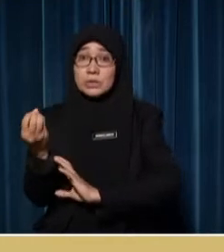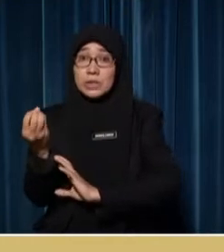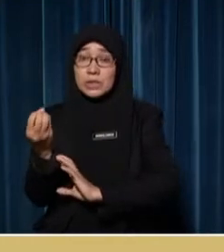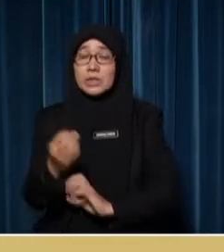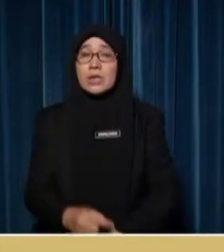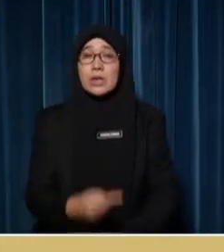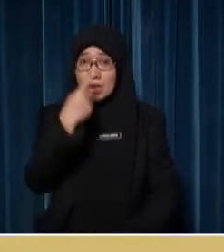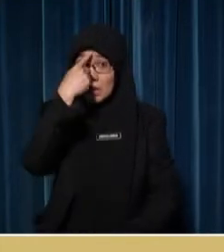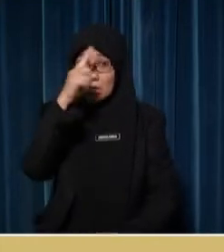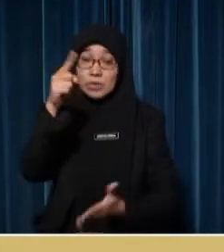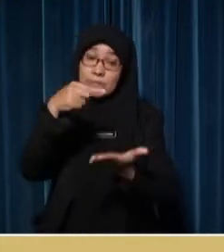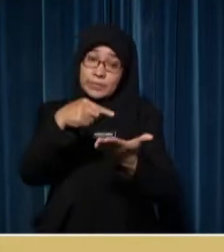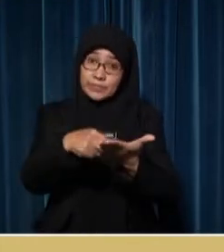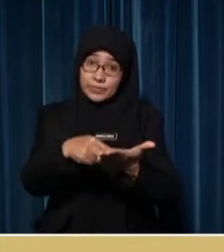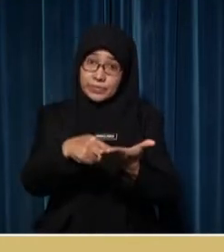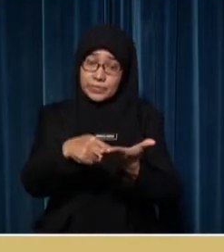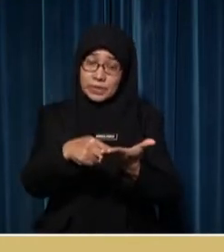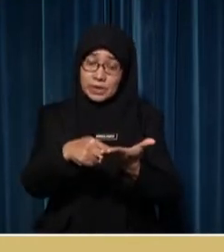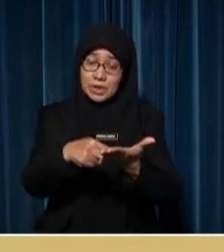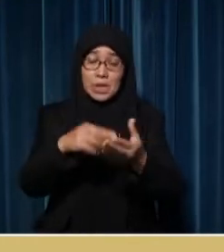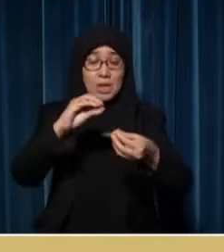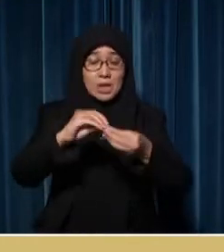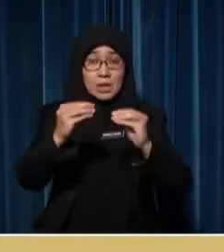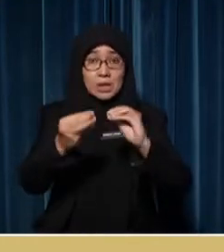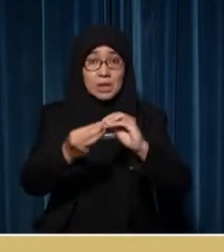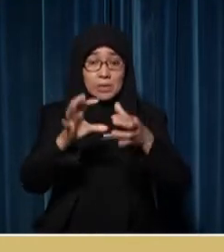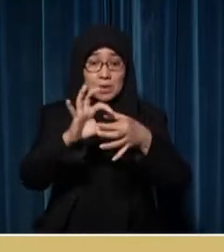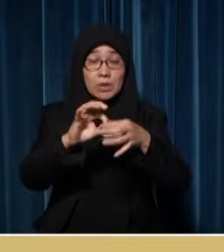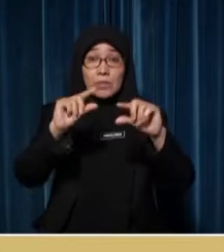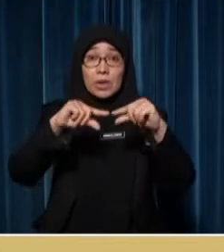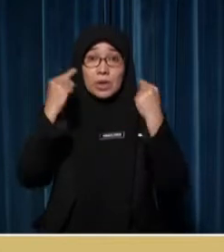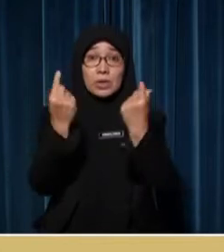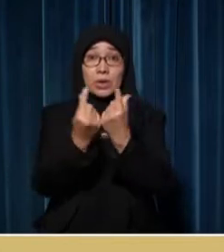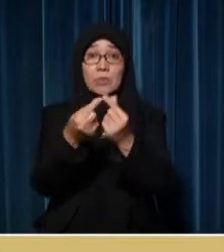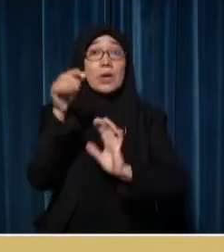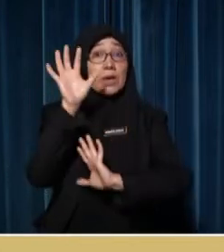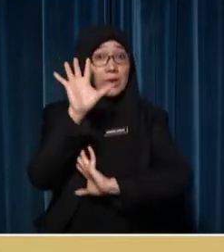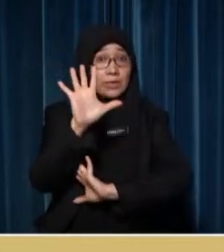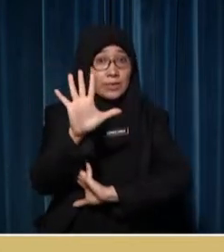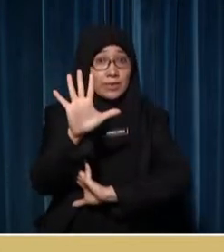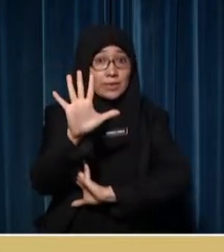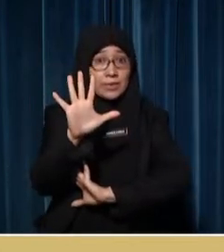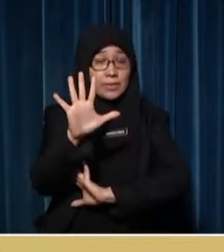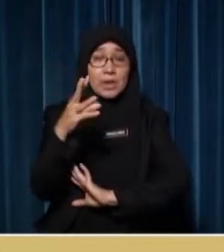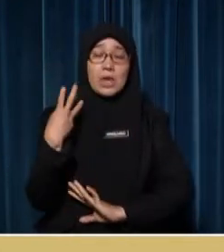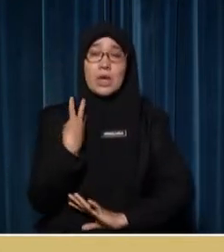this case, the number of groups is 5 because we have